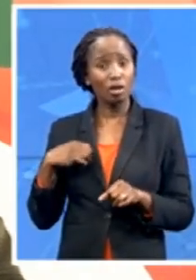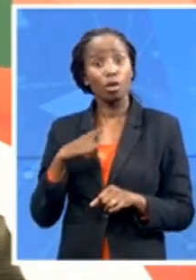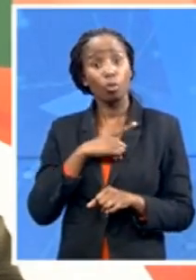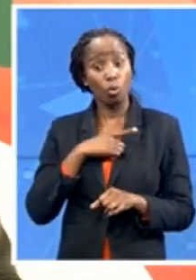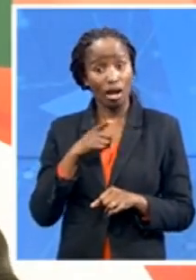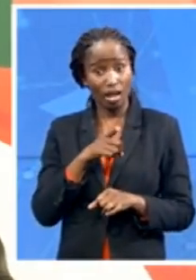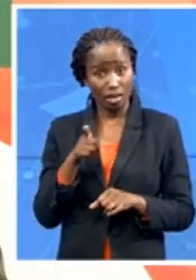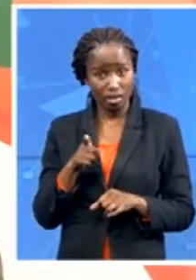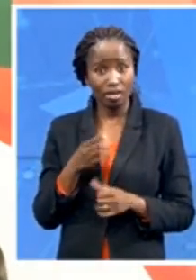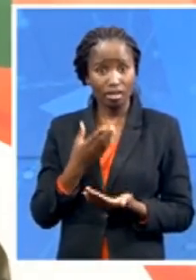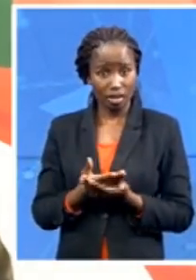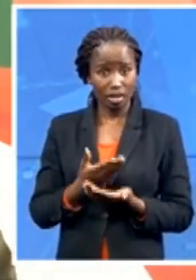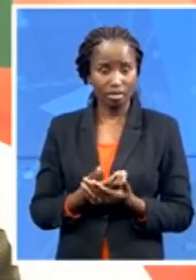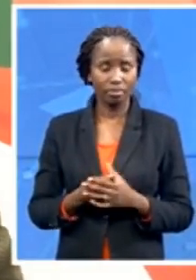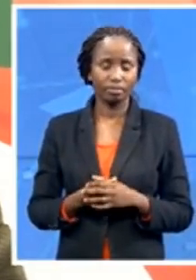bazawukwazi